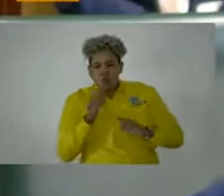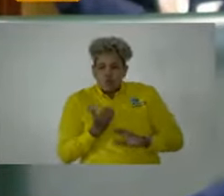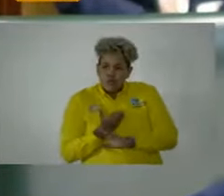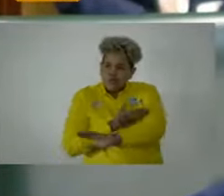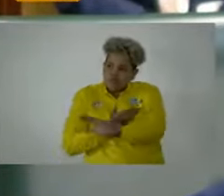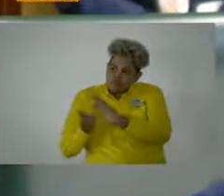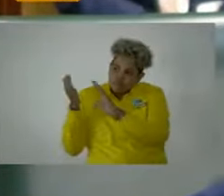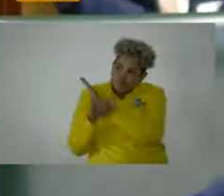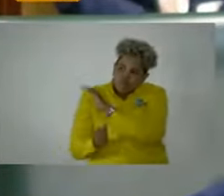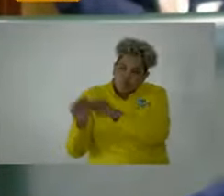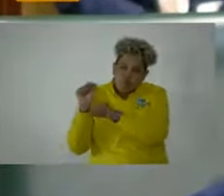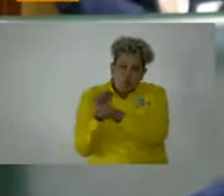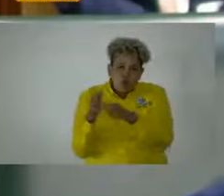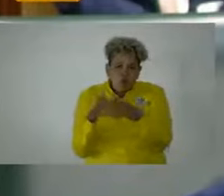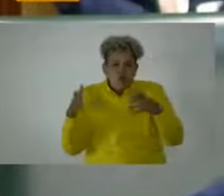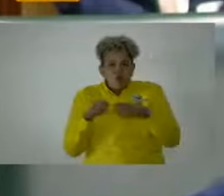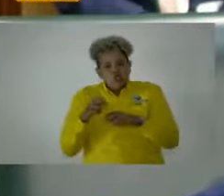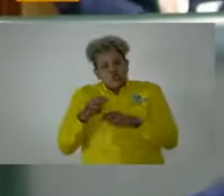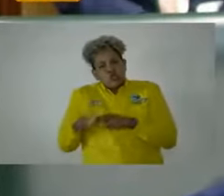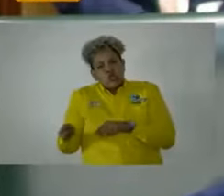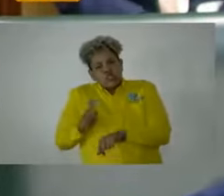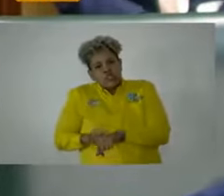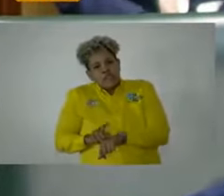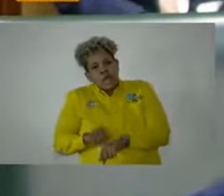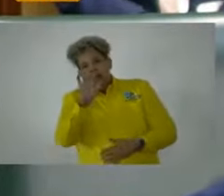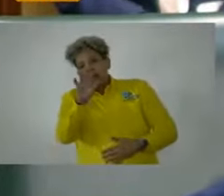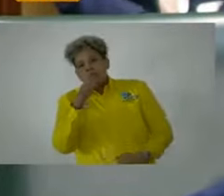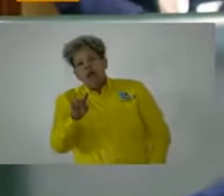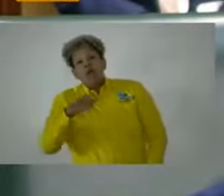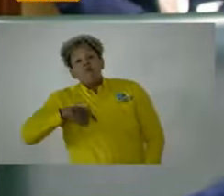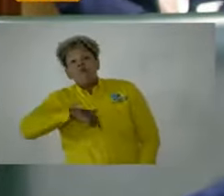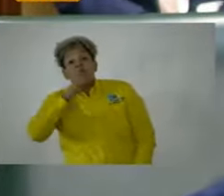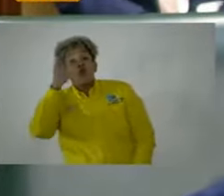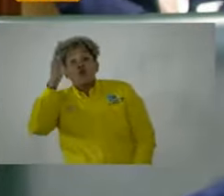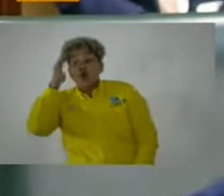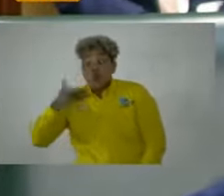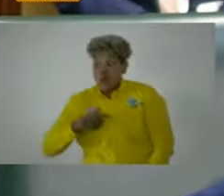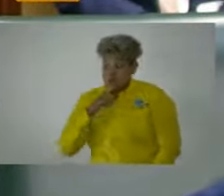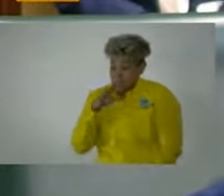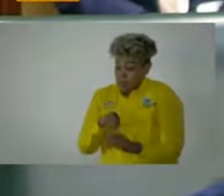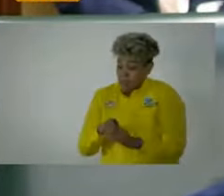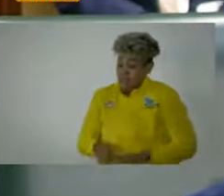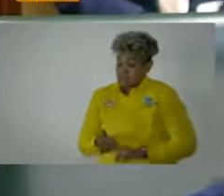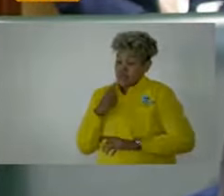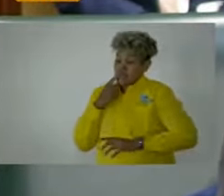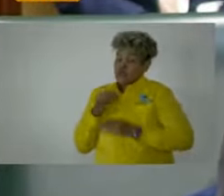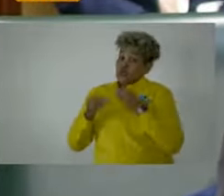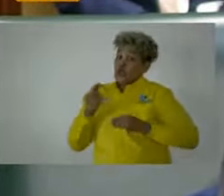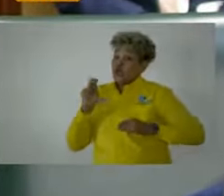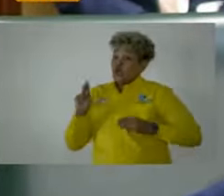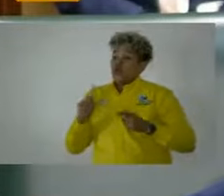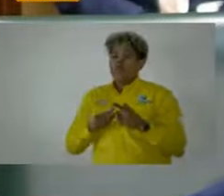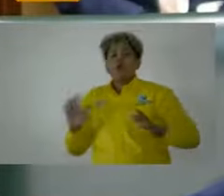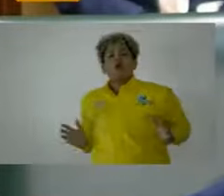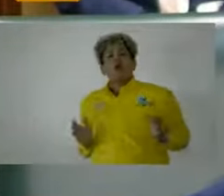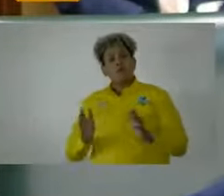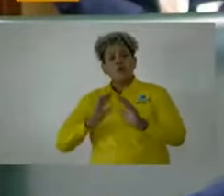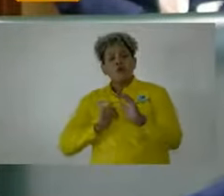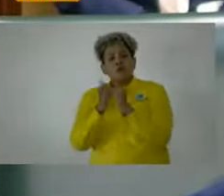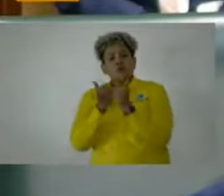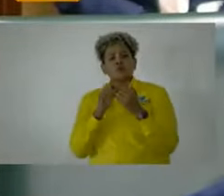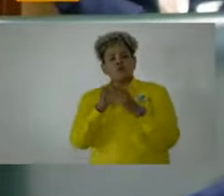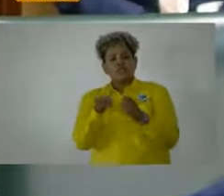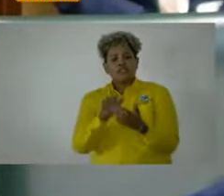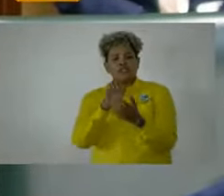upskilled workforce in the shortest possible time. We will welcome the participation of trade unions and employer associations in